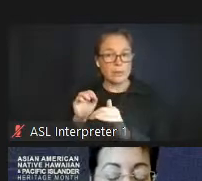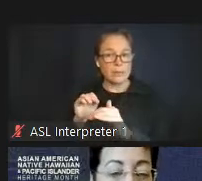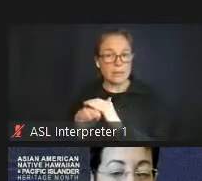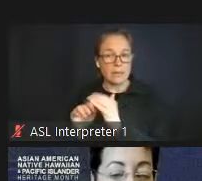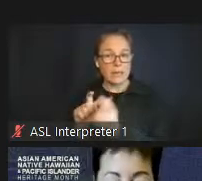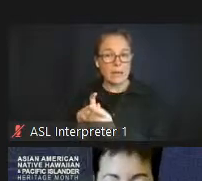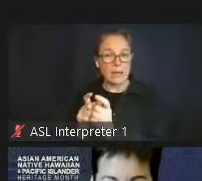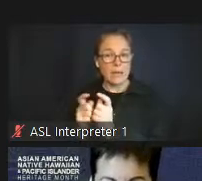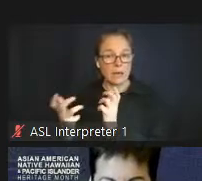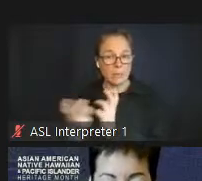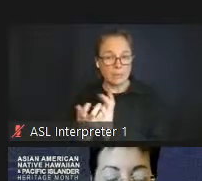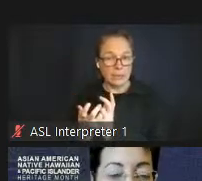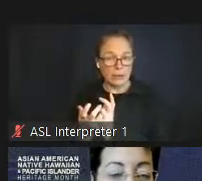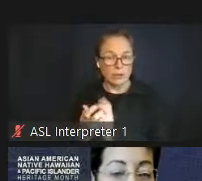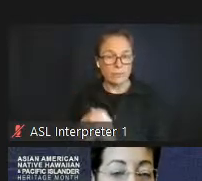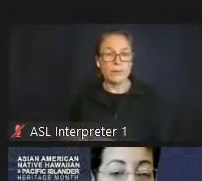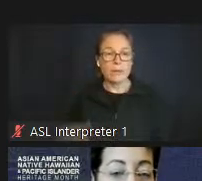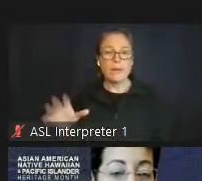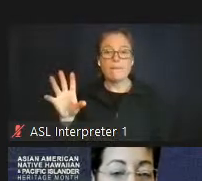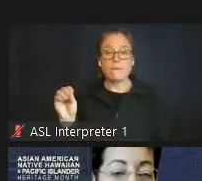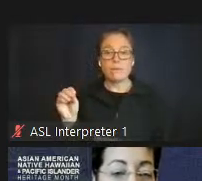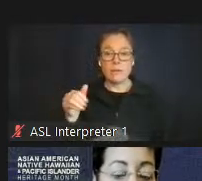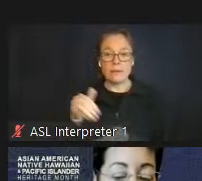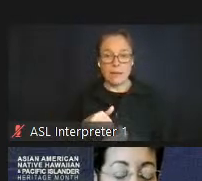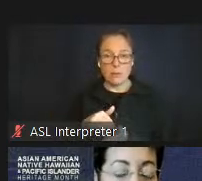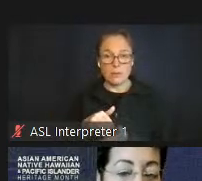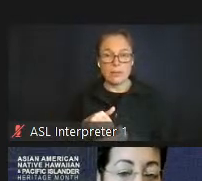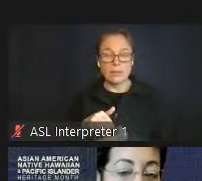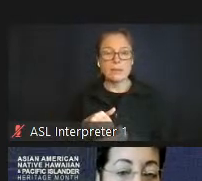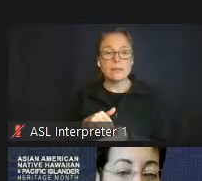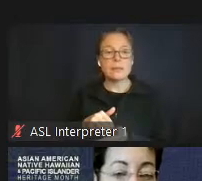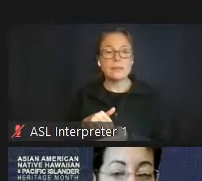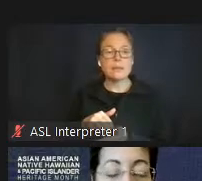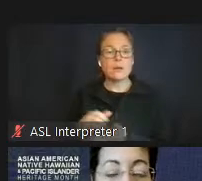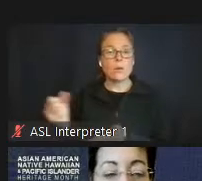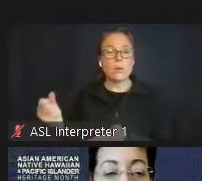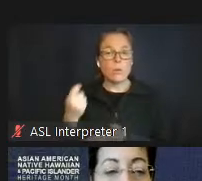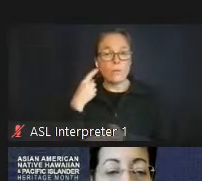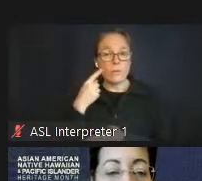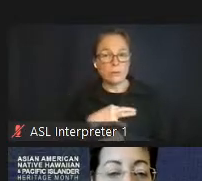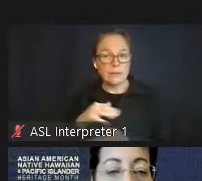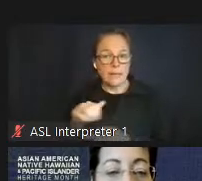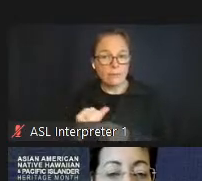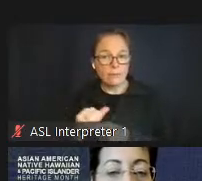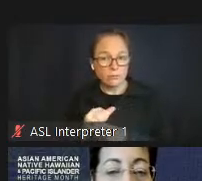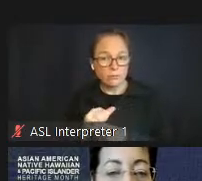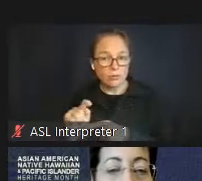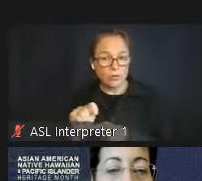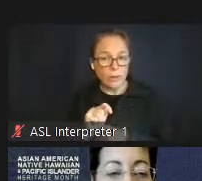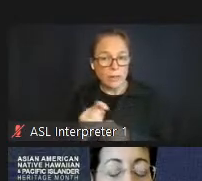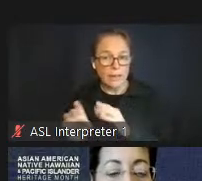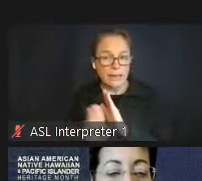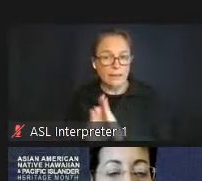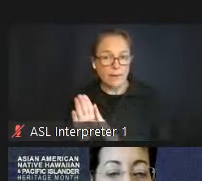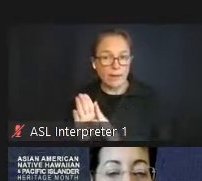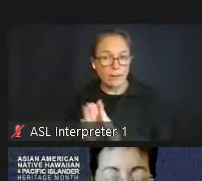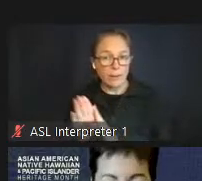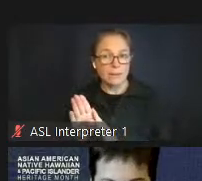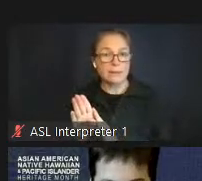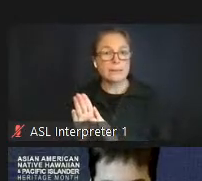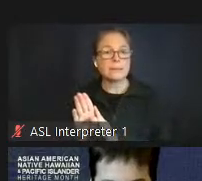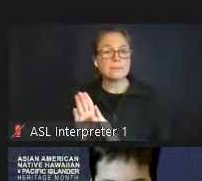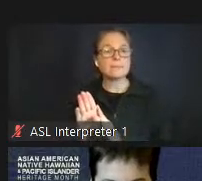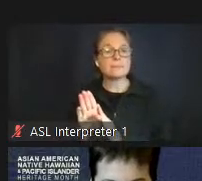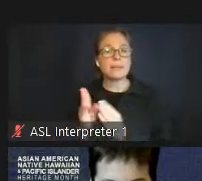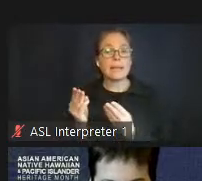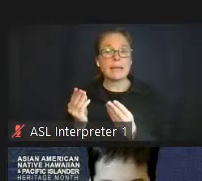accommodation. $50,000 is budgeted for staff training and development opportunities. In addition, land